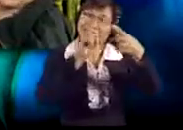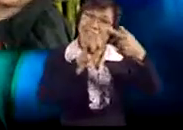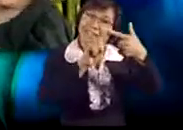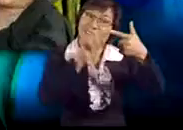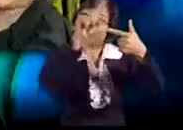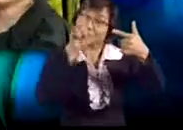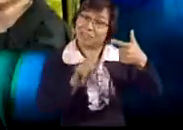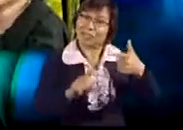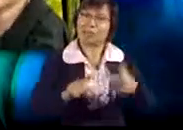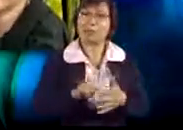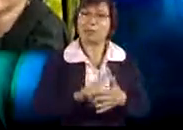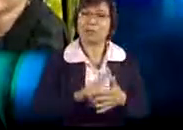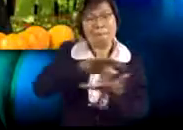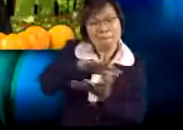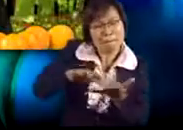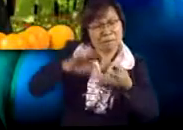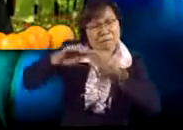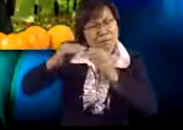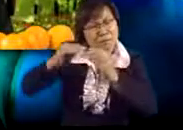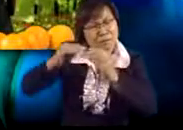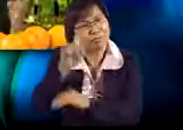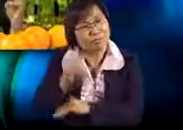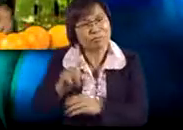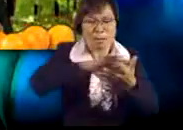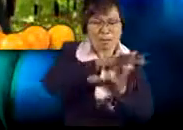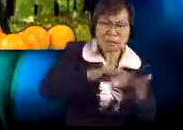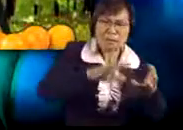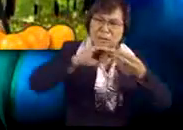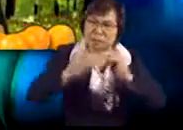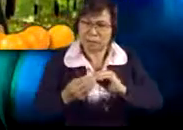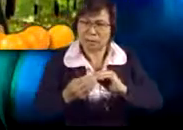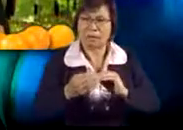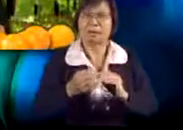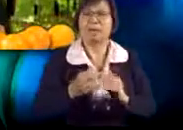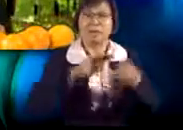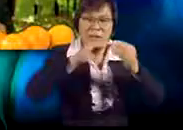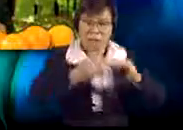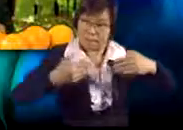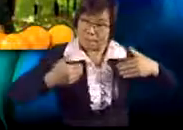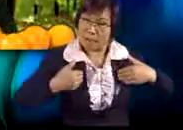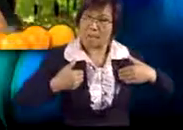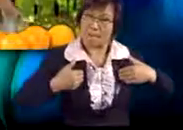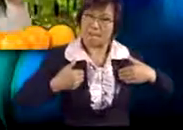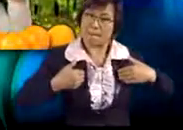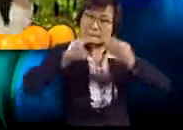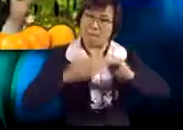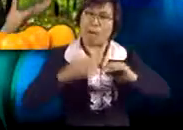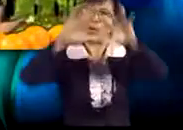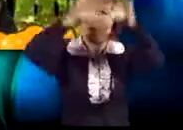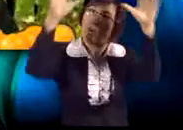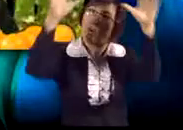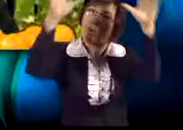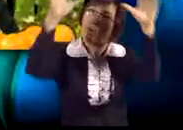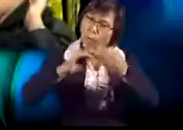are mixed numbers? A mixed number is a number that consists of a